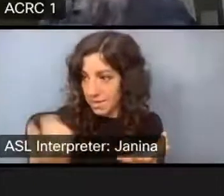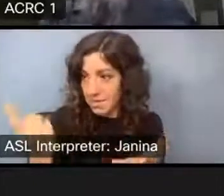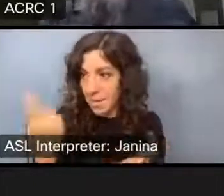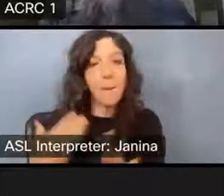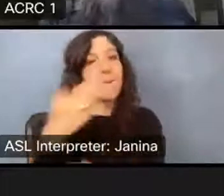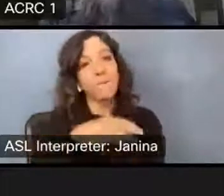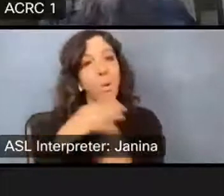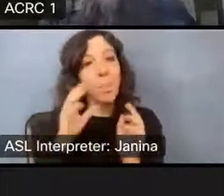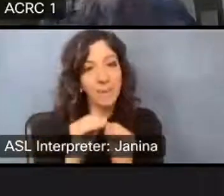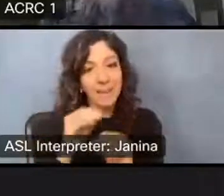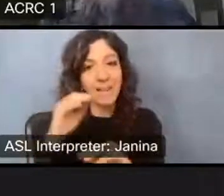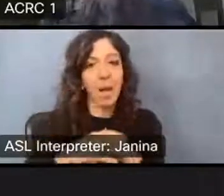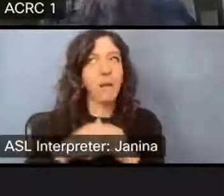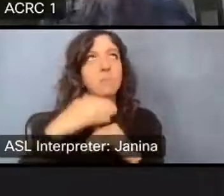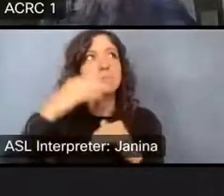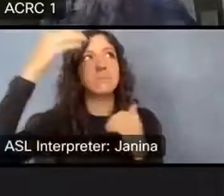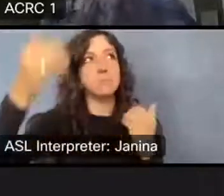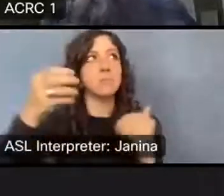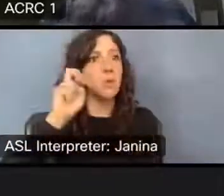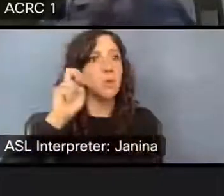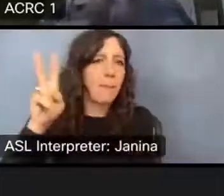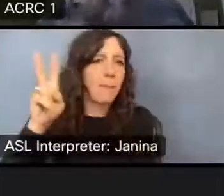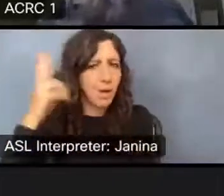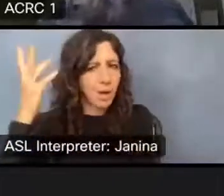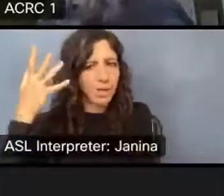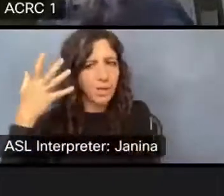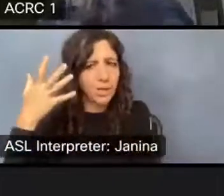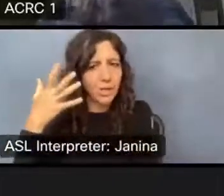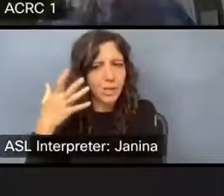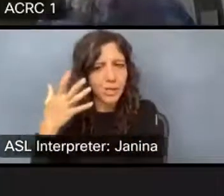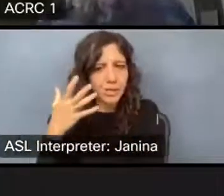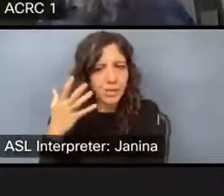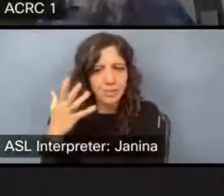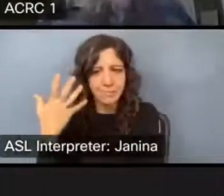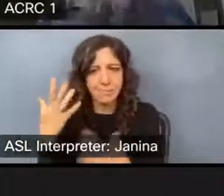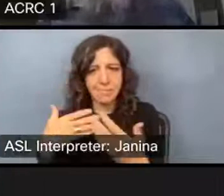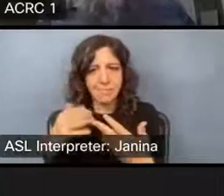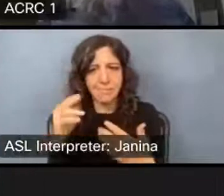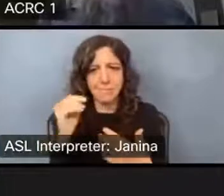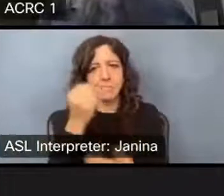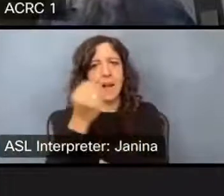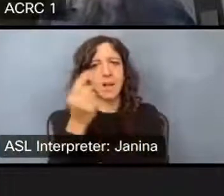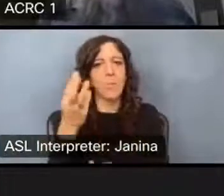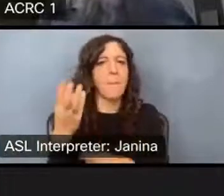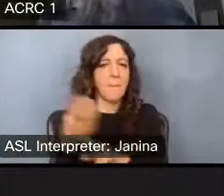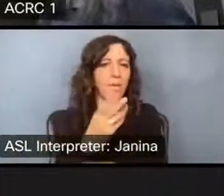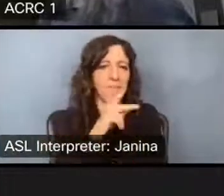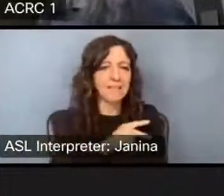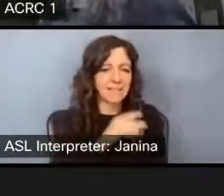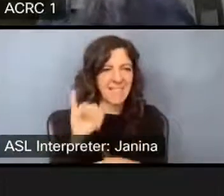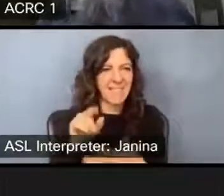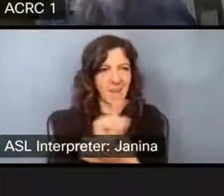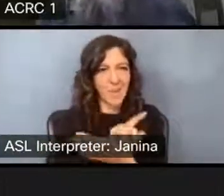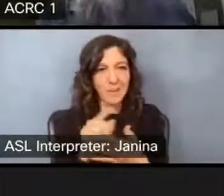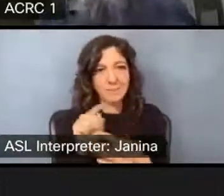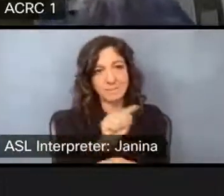that meeting that's on November. Well, it'll be like whatever, the Monday, Tuesday, Wednesday before Thanksgiving.